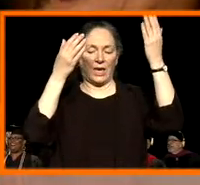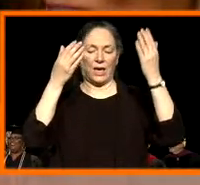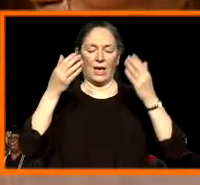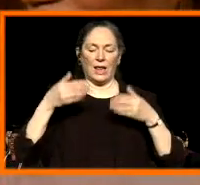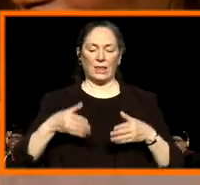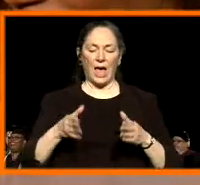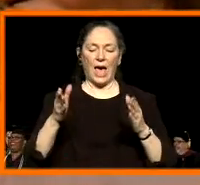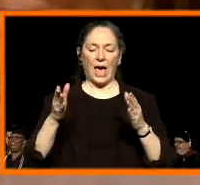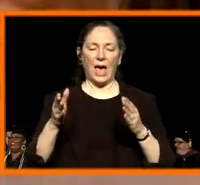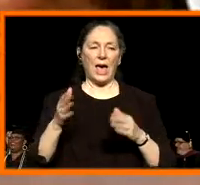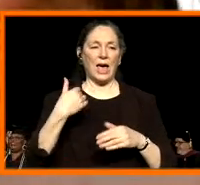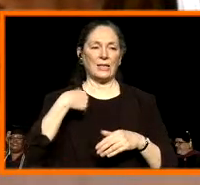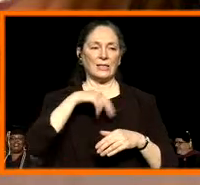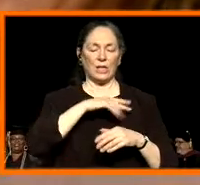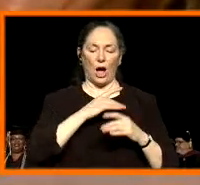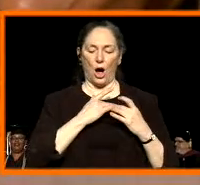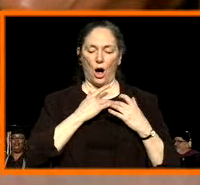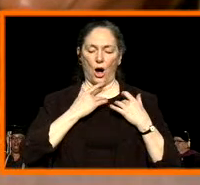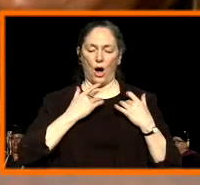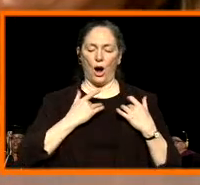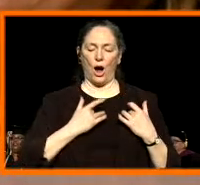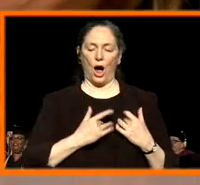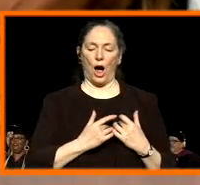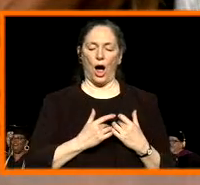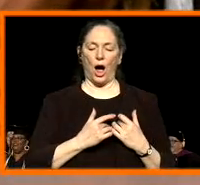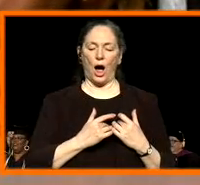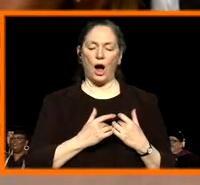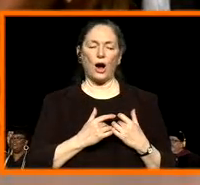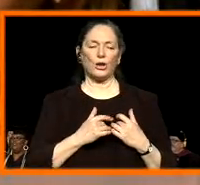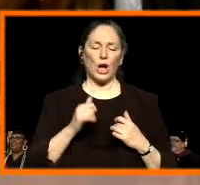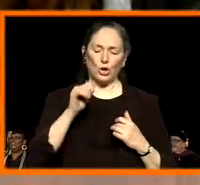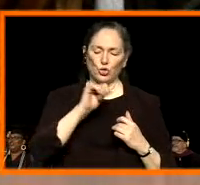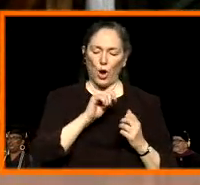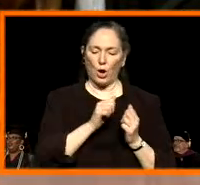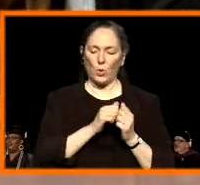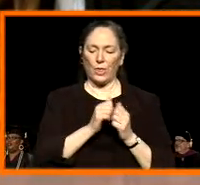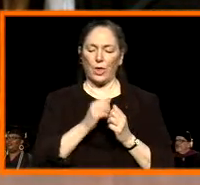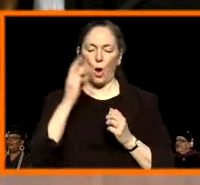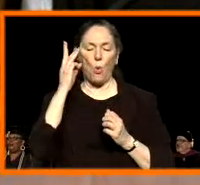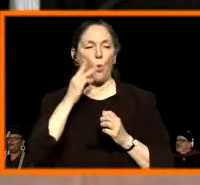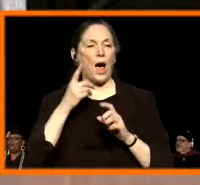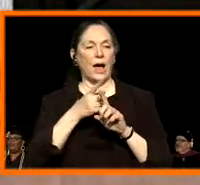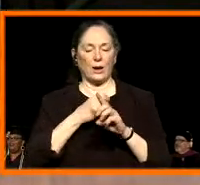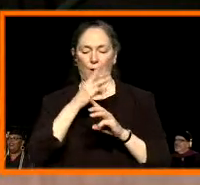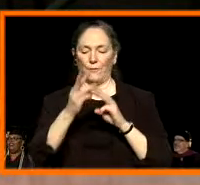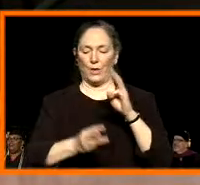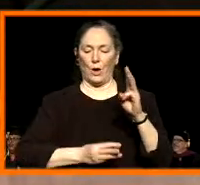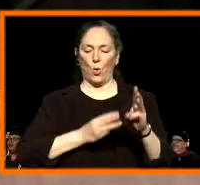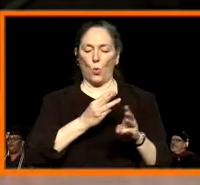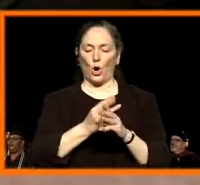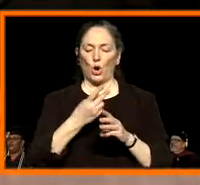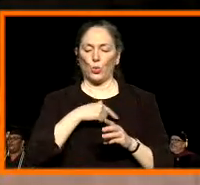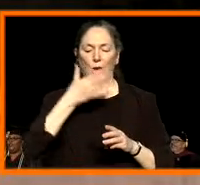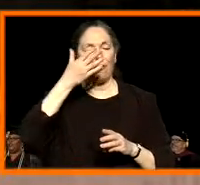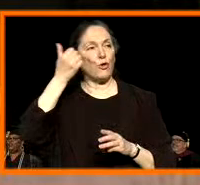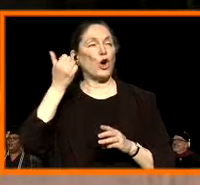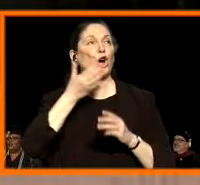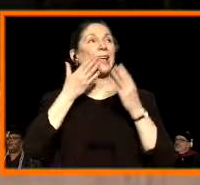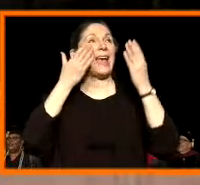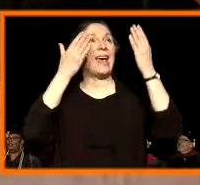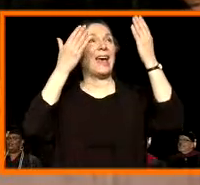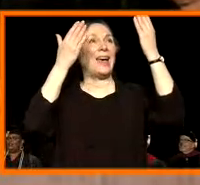thee. Lest our hearts, drunk with the wine of the world,